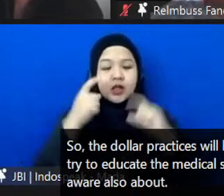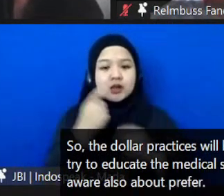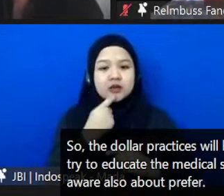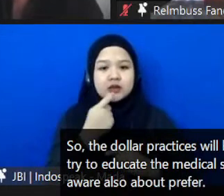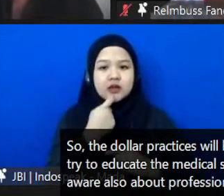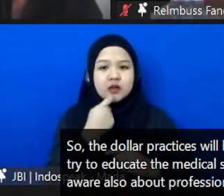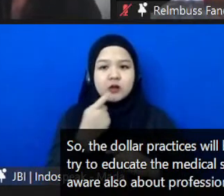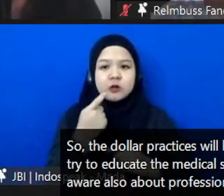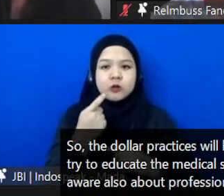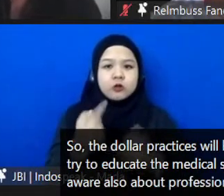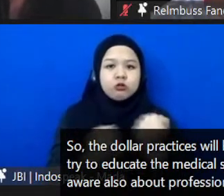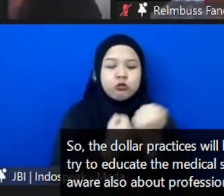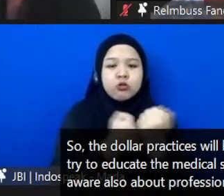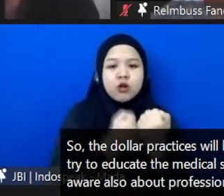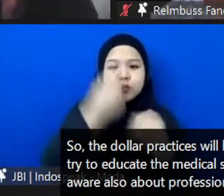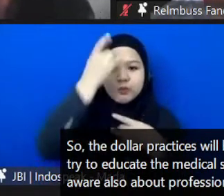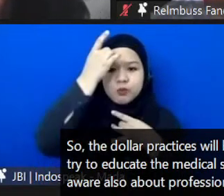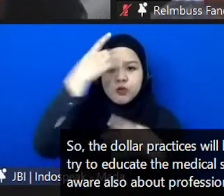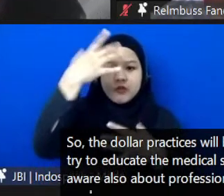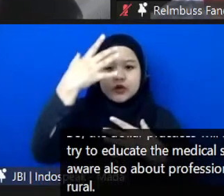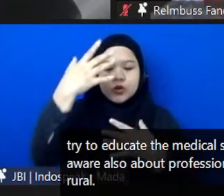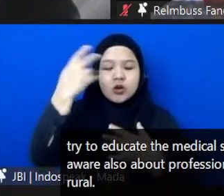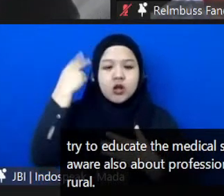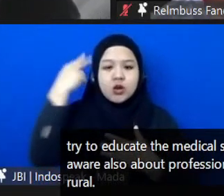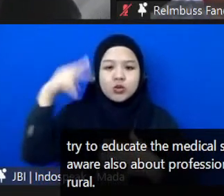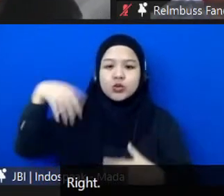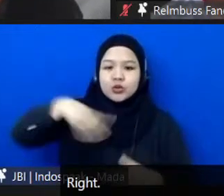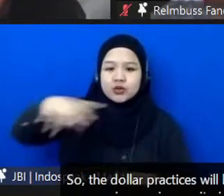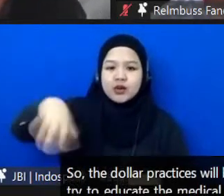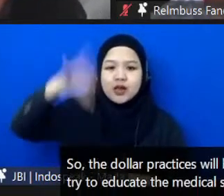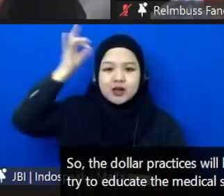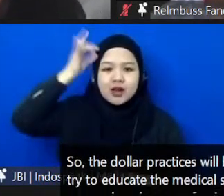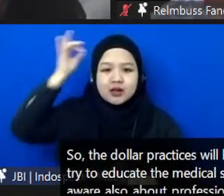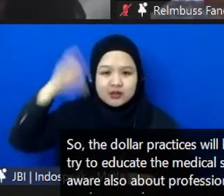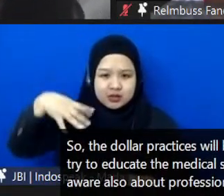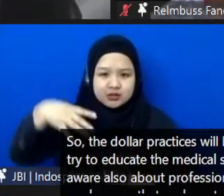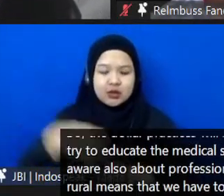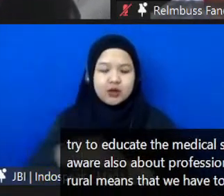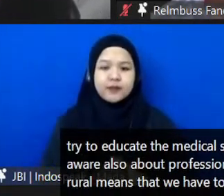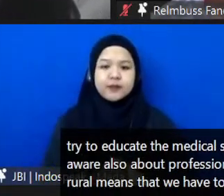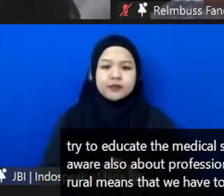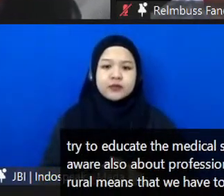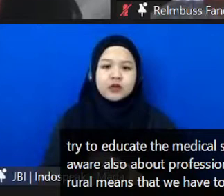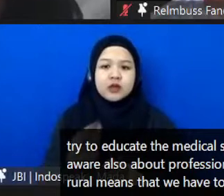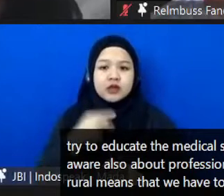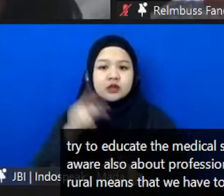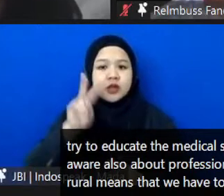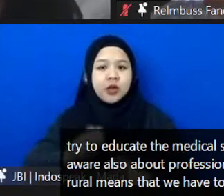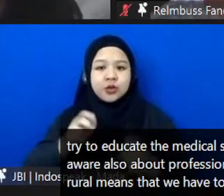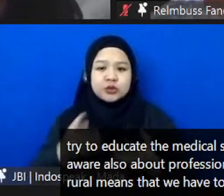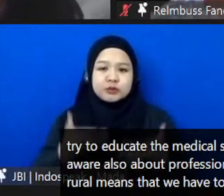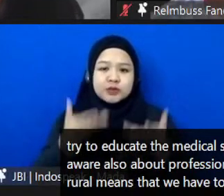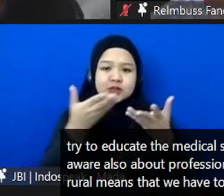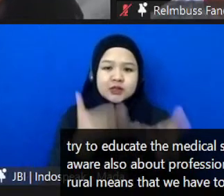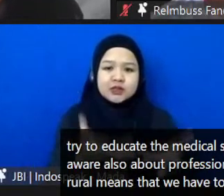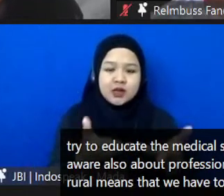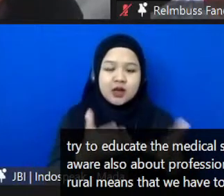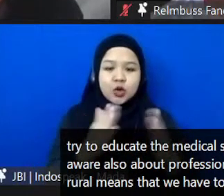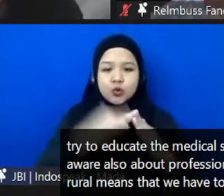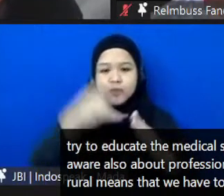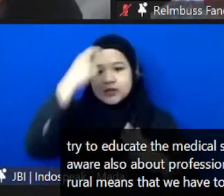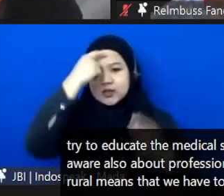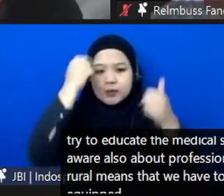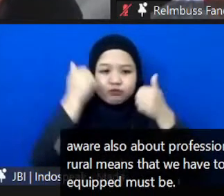professional support for them in the rural. It means that we have to provide a good hospital,